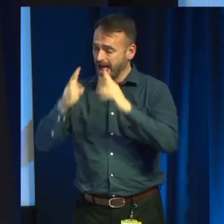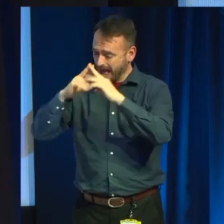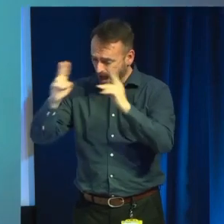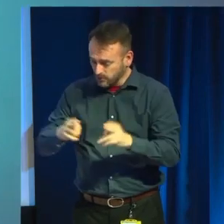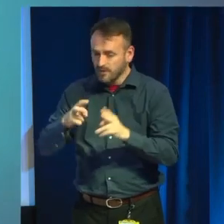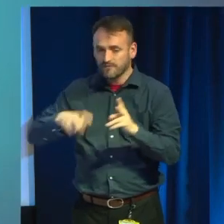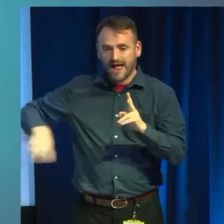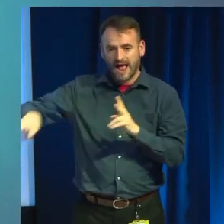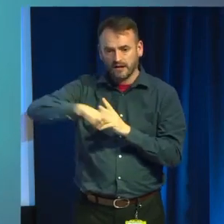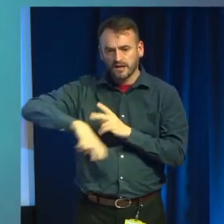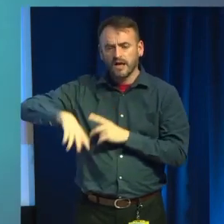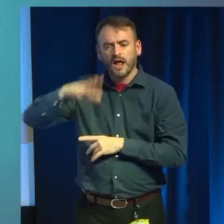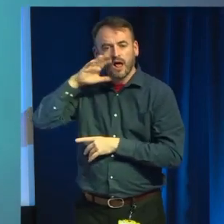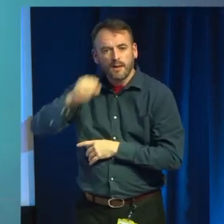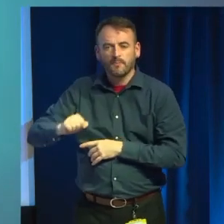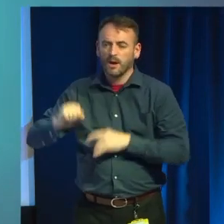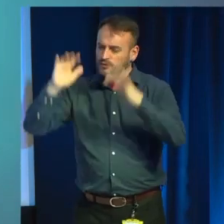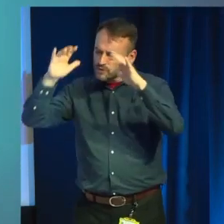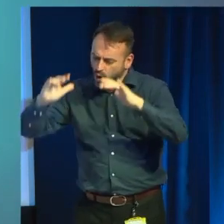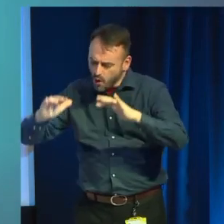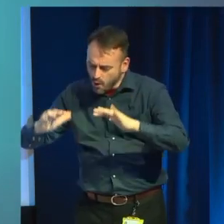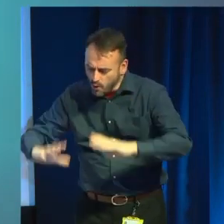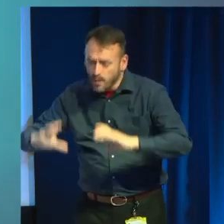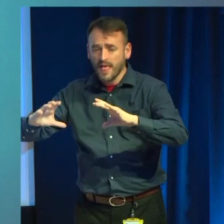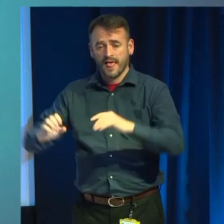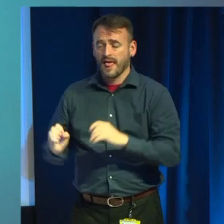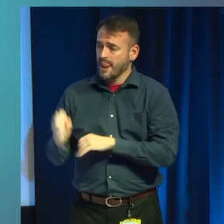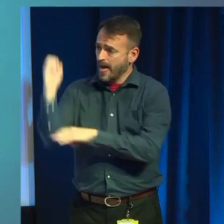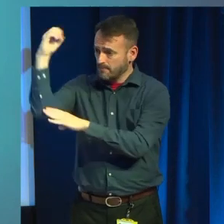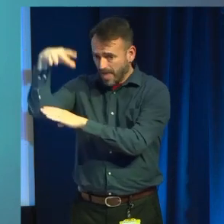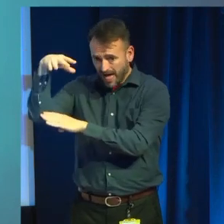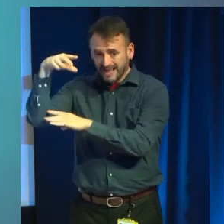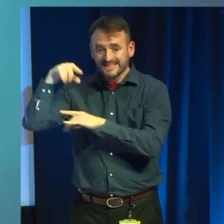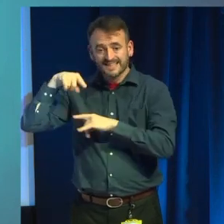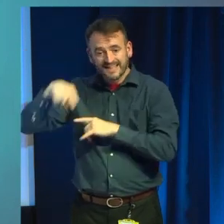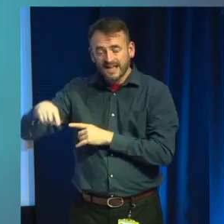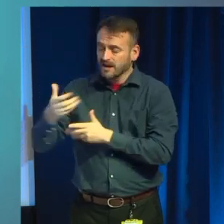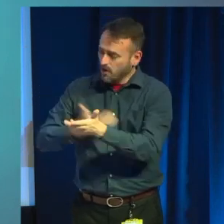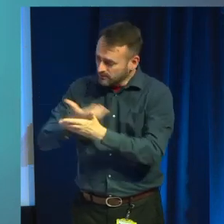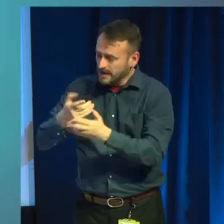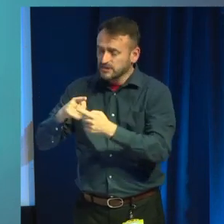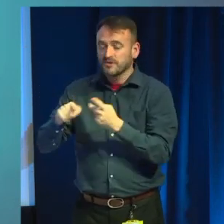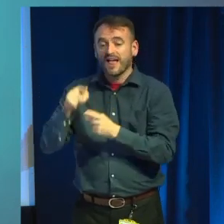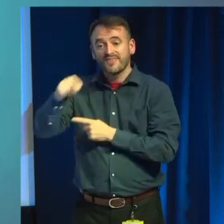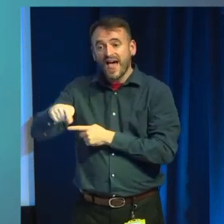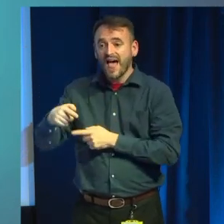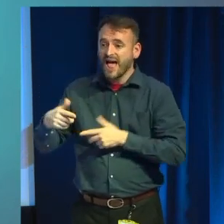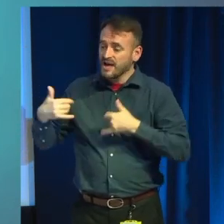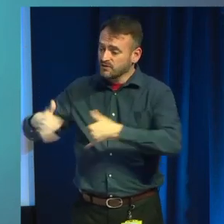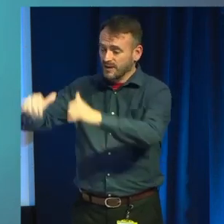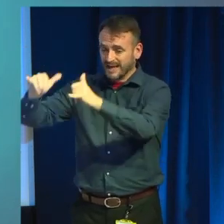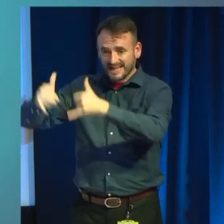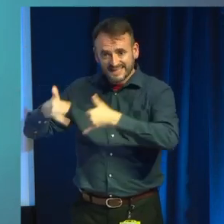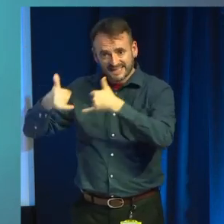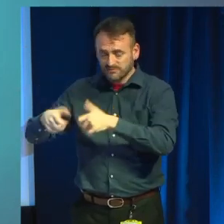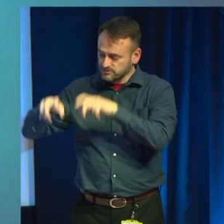lights. I remember our conversations. We had a very particular set of swings that we used to use and talk, and this is a cornerstone